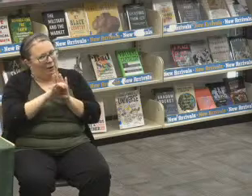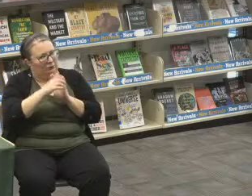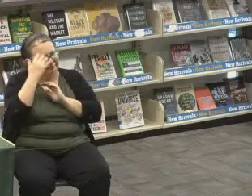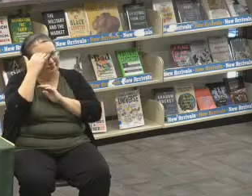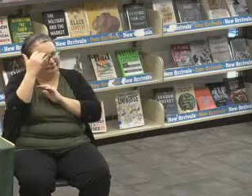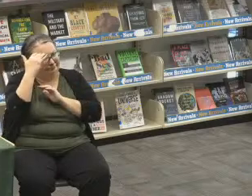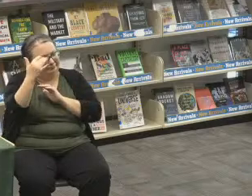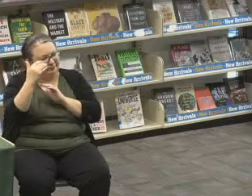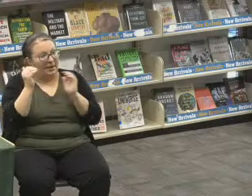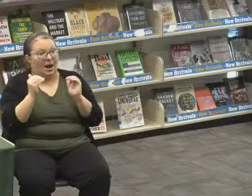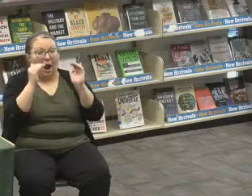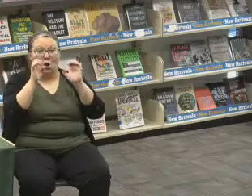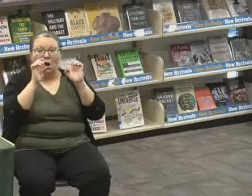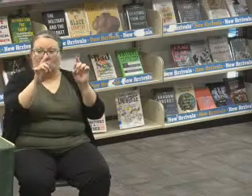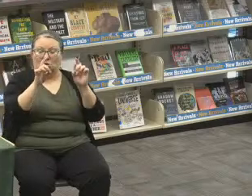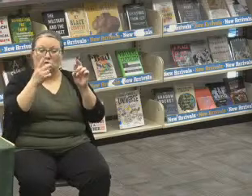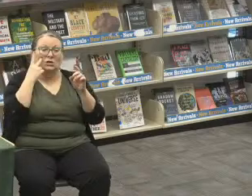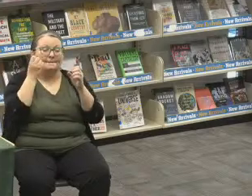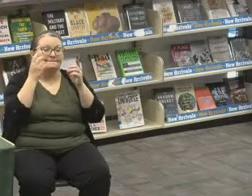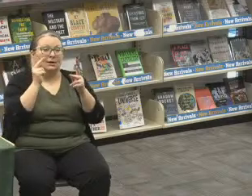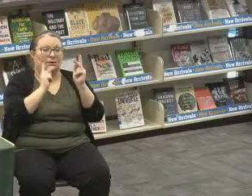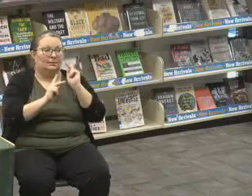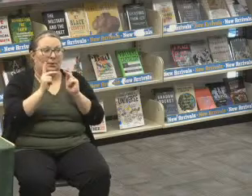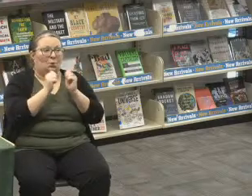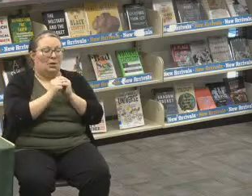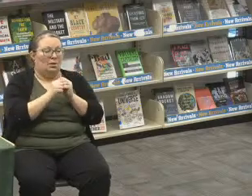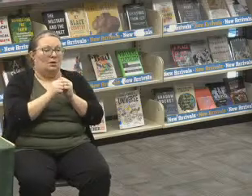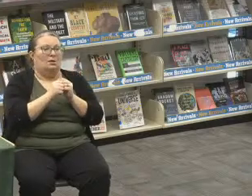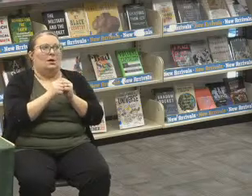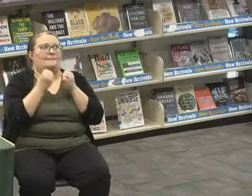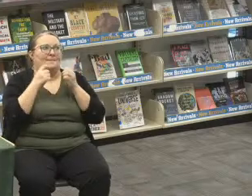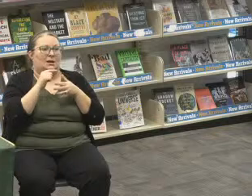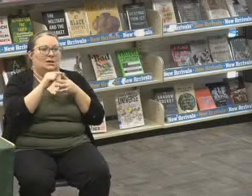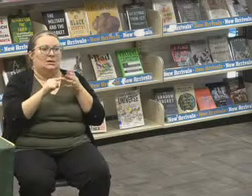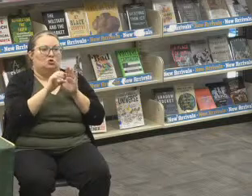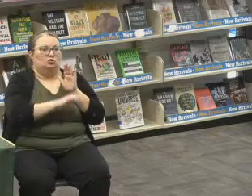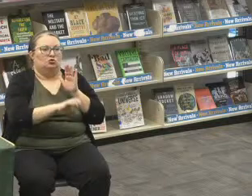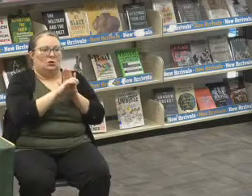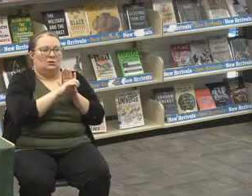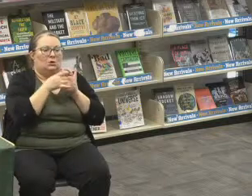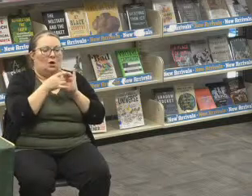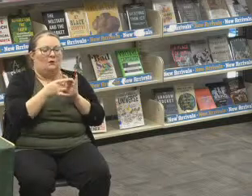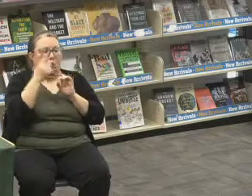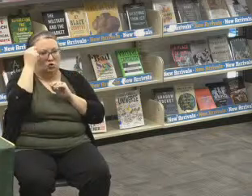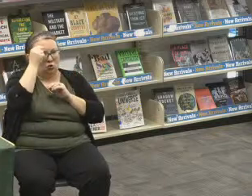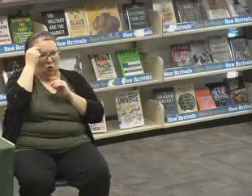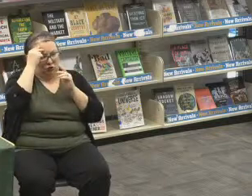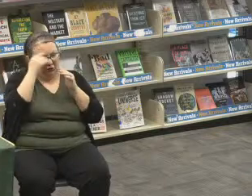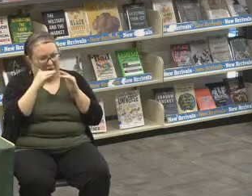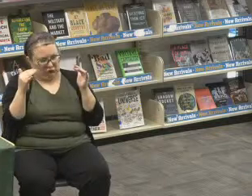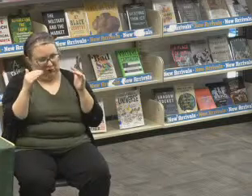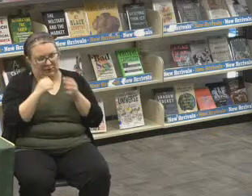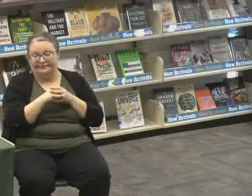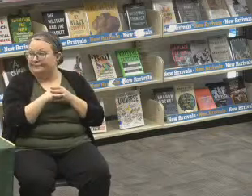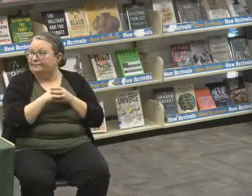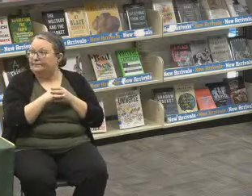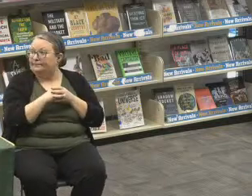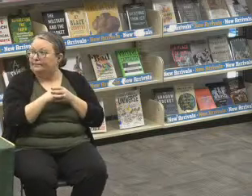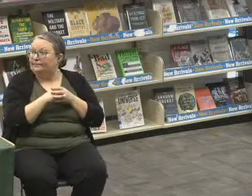In higher ed, you see a lot of people with a lot of traits of neurodiverse people.